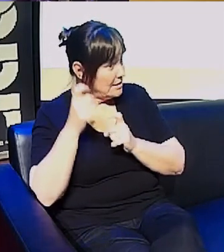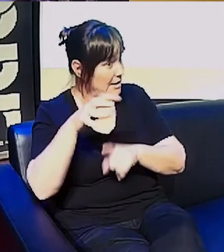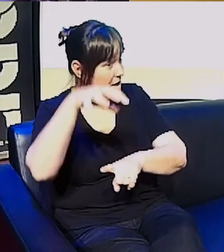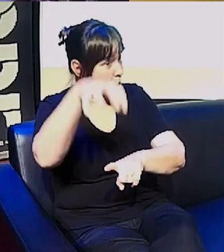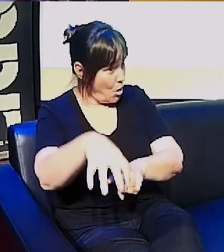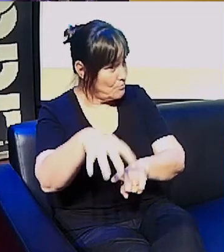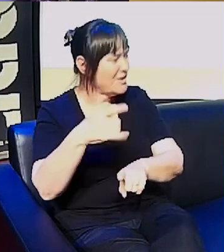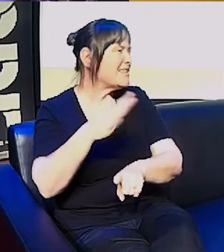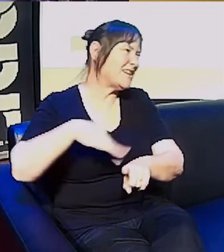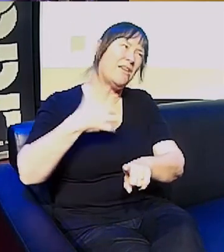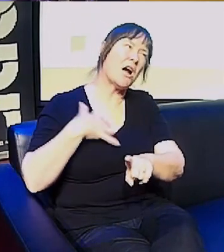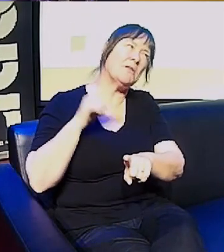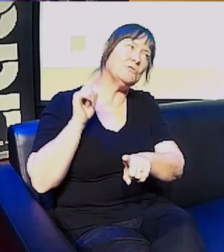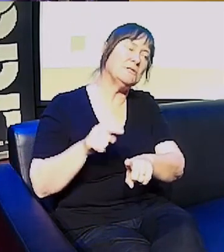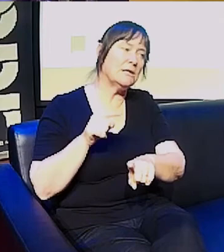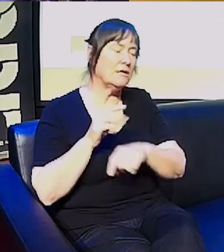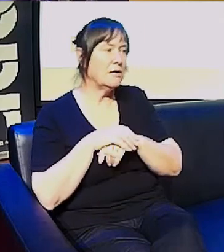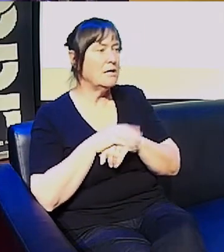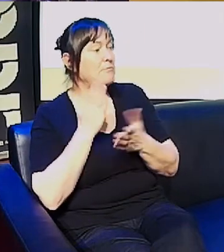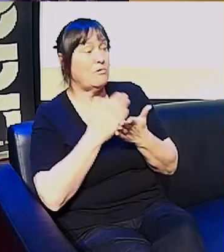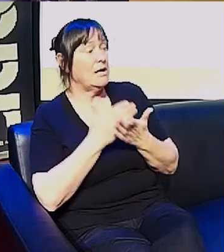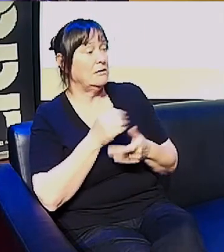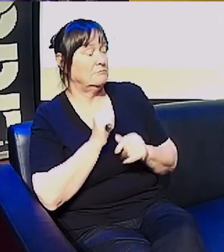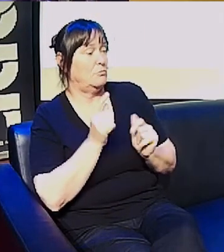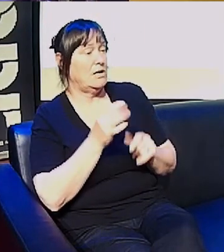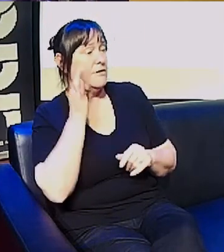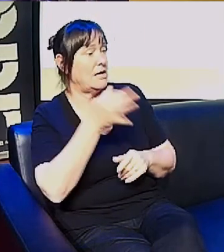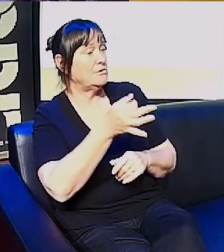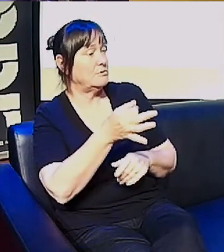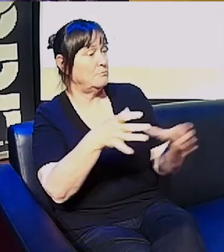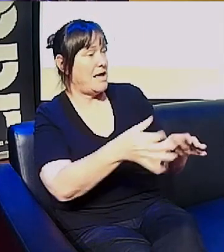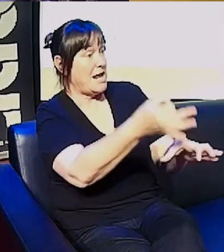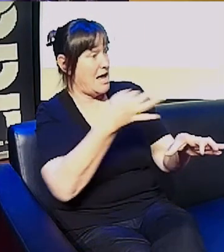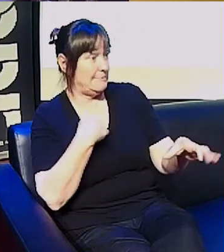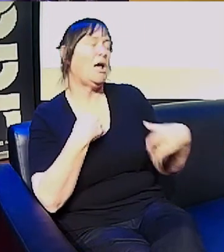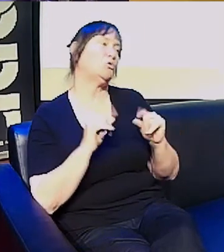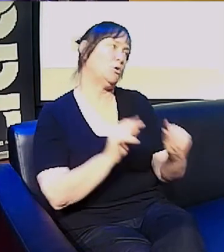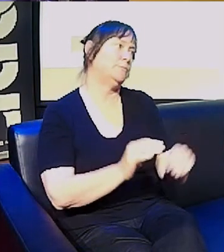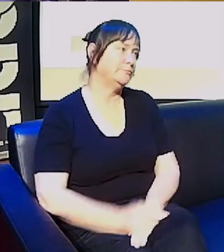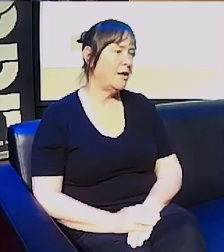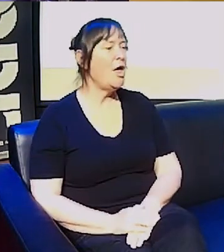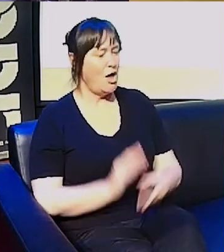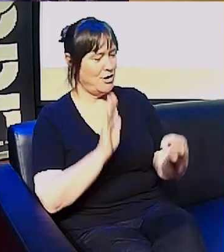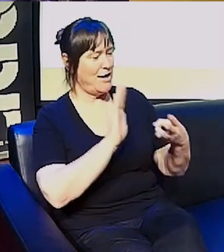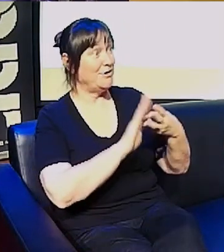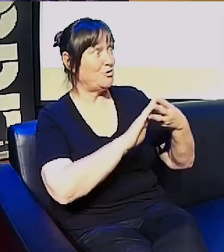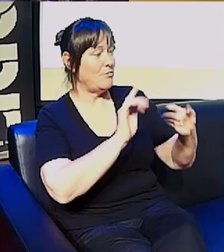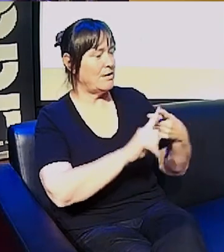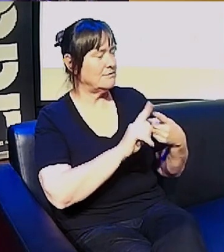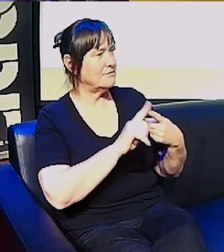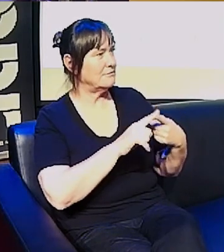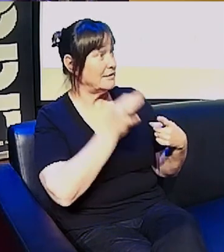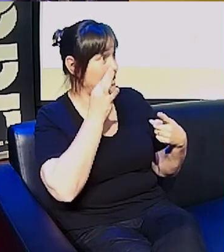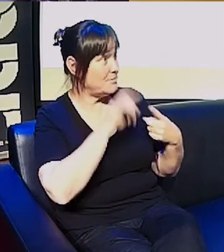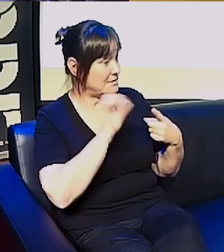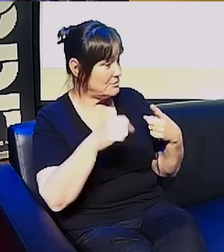But fundamentally, I will do whatever the party leader asks of me. Very good. Into the quick fire round then. Cannabis legalisation and control,